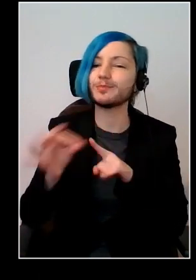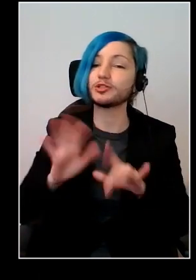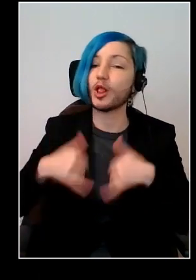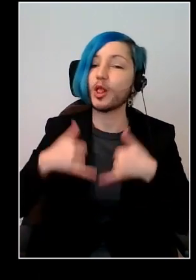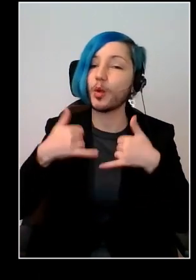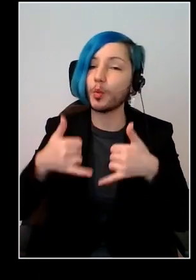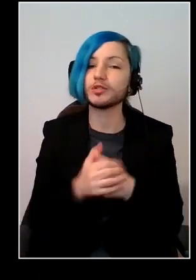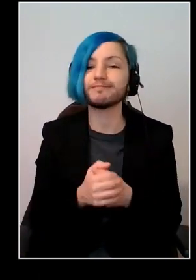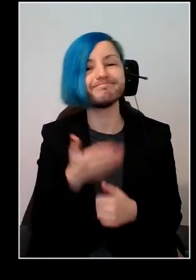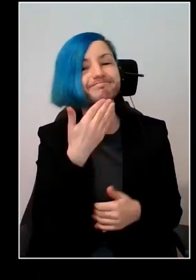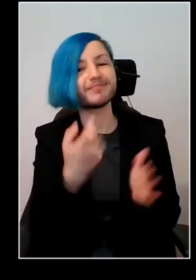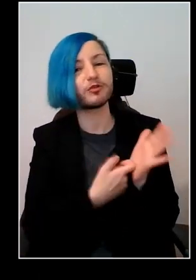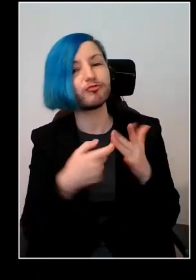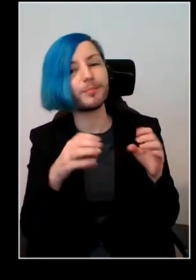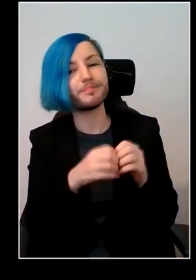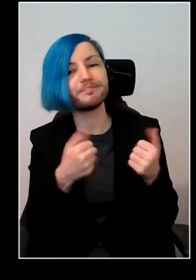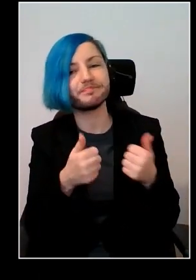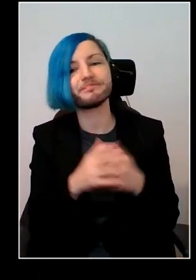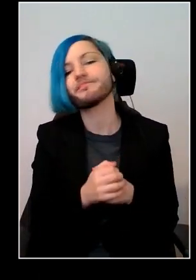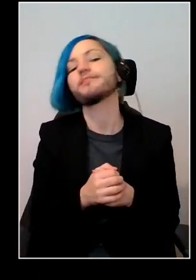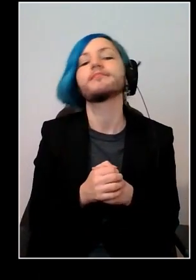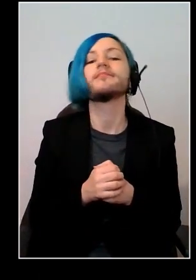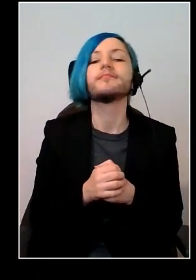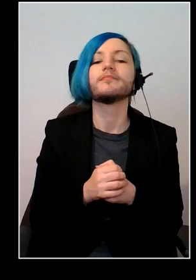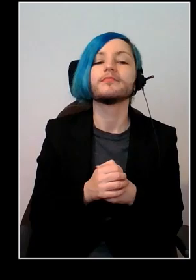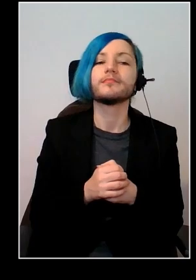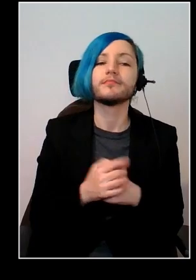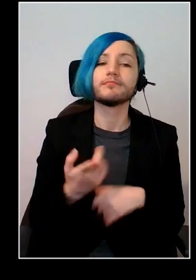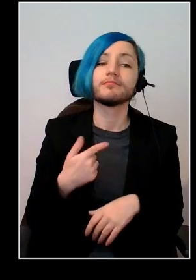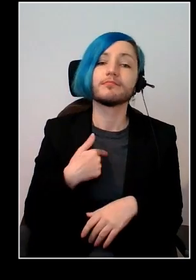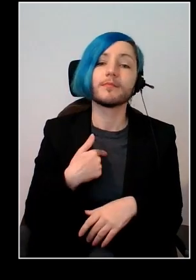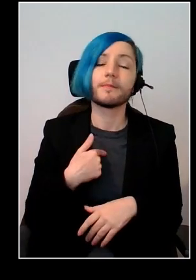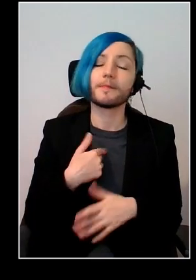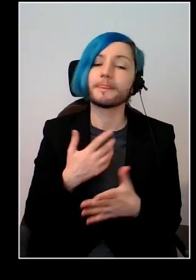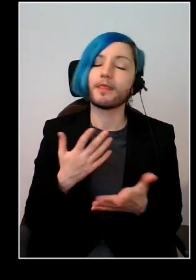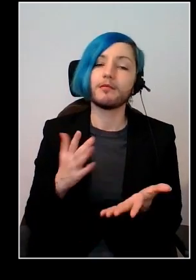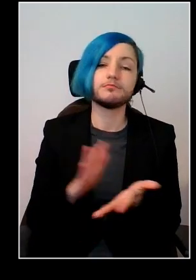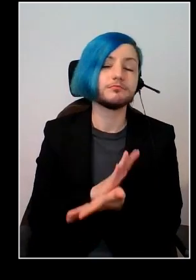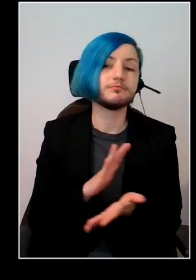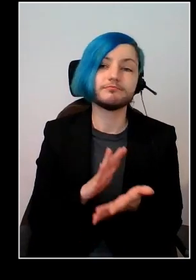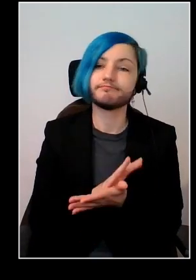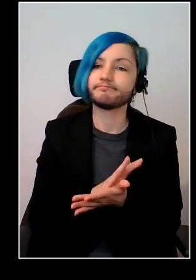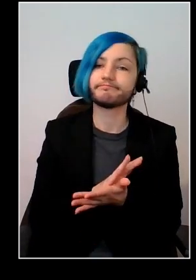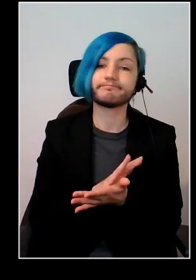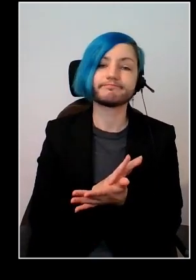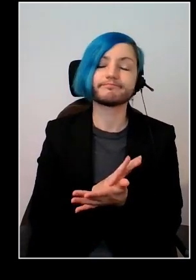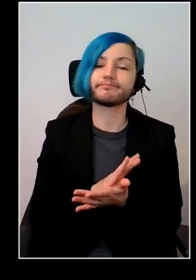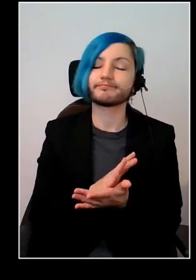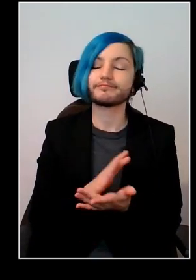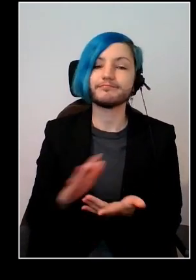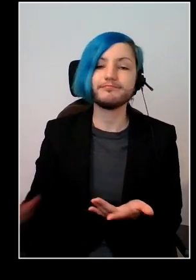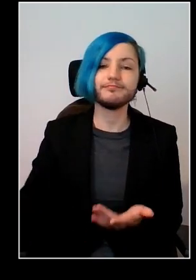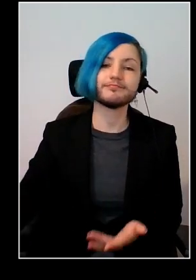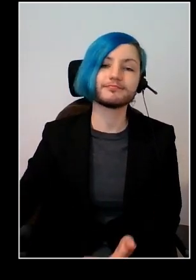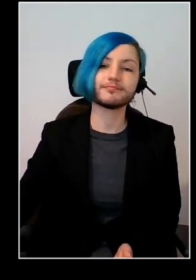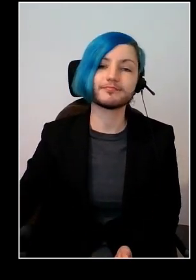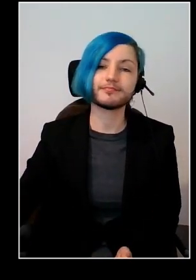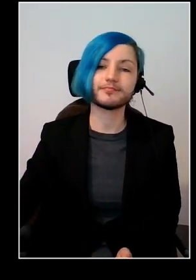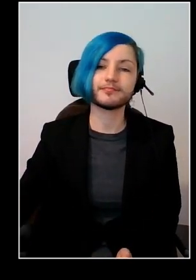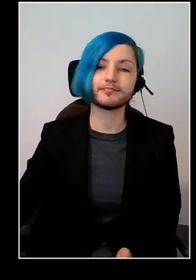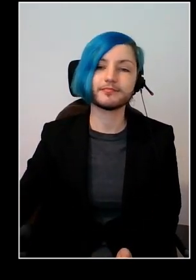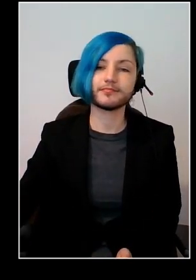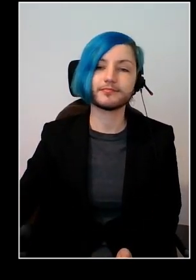Thank you, Rob. I'm absolutely thrilled to be the person that gives this